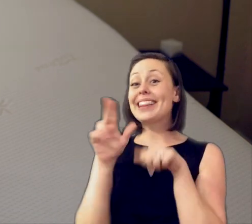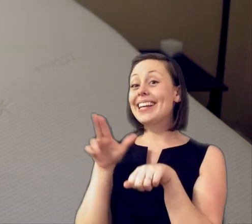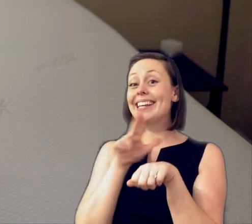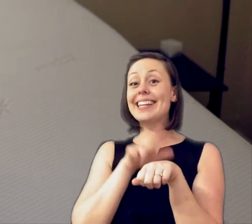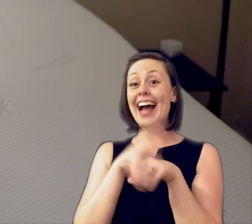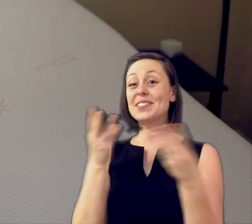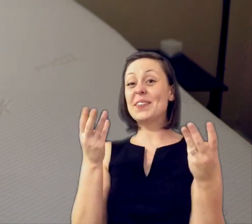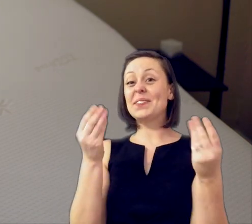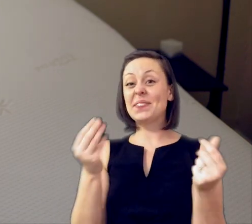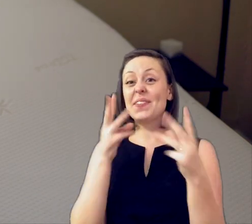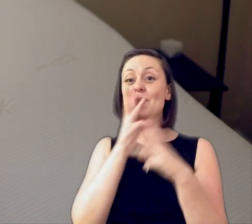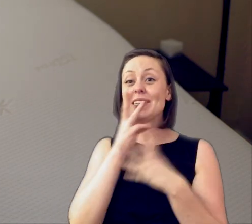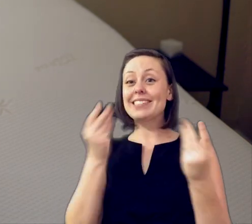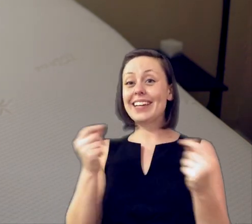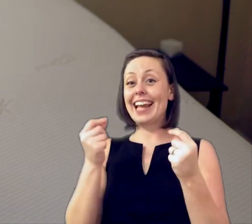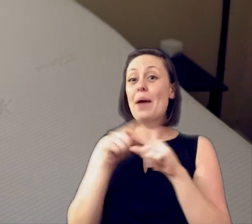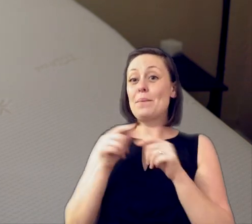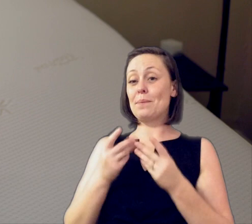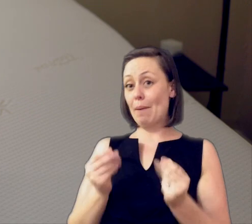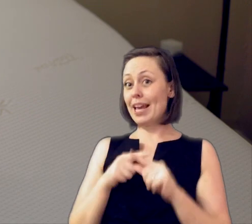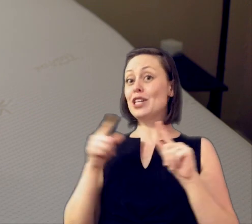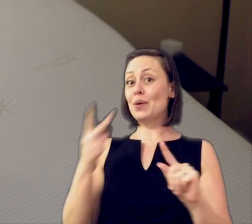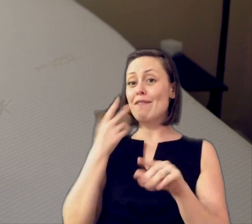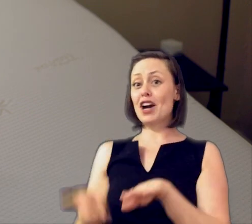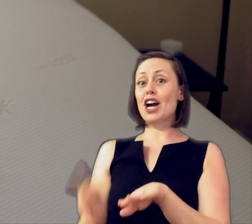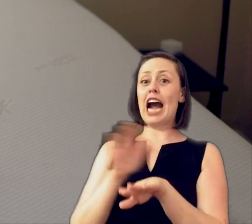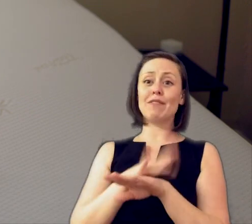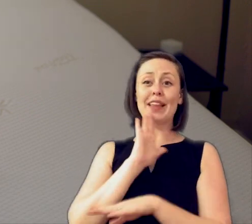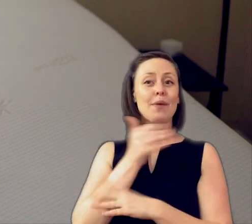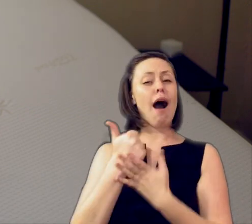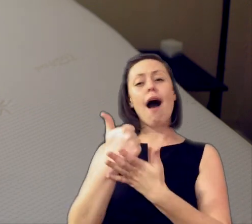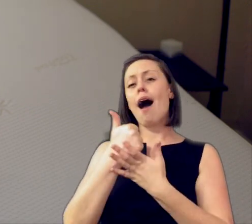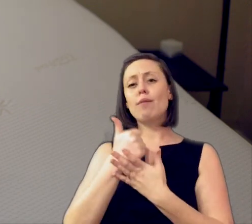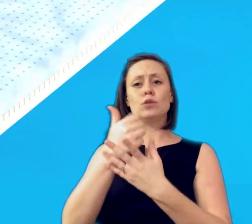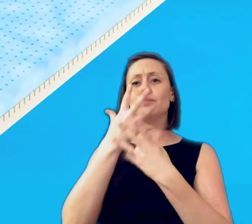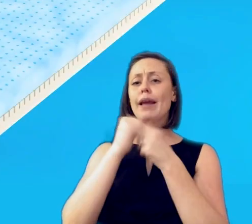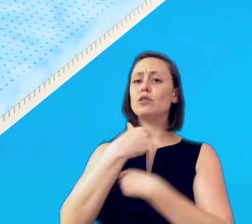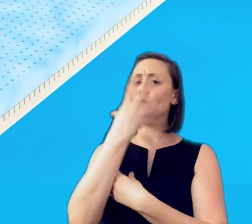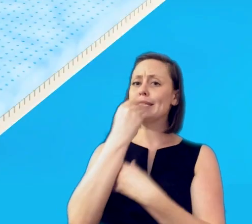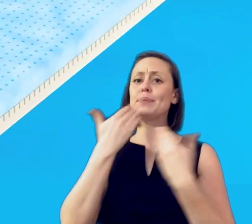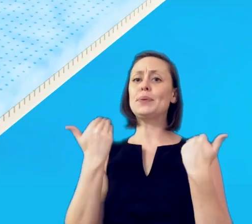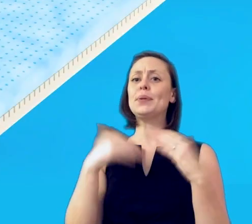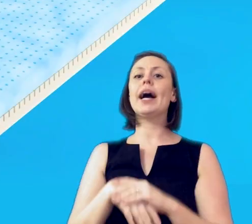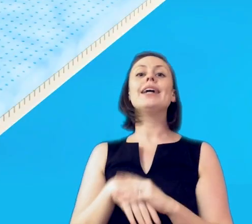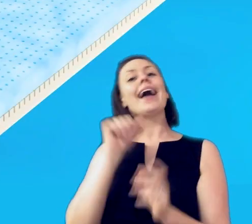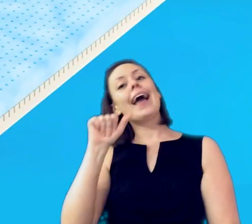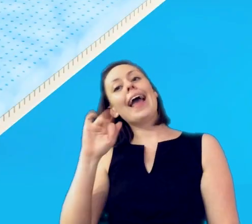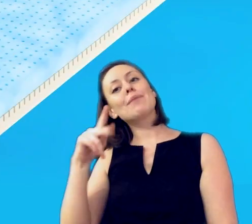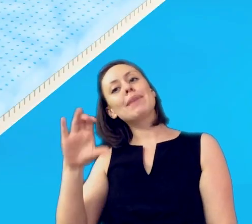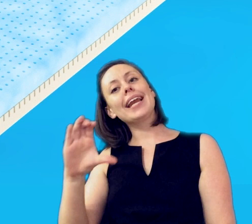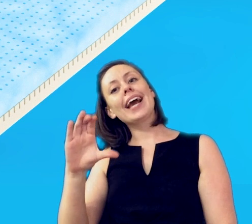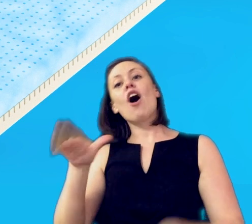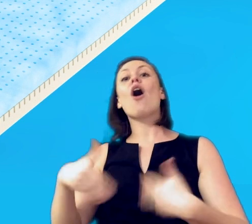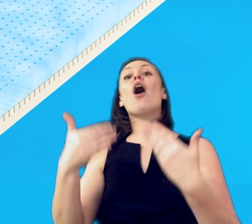moisture wicking properties, and you've got a cover that's bound to help you sleep cooler. So AirPedic offers